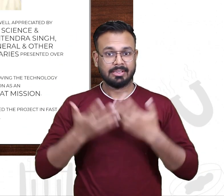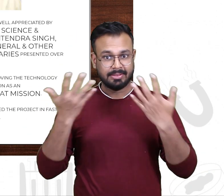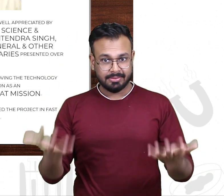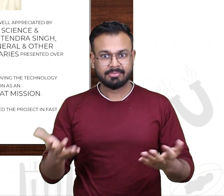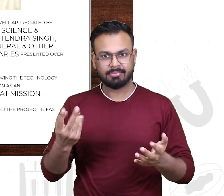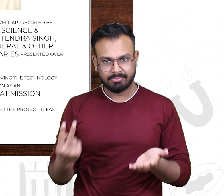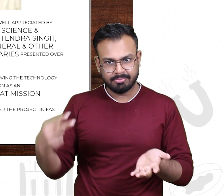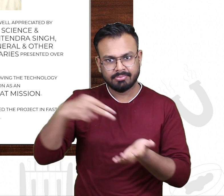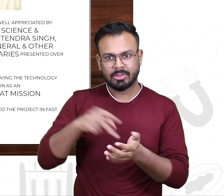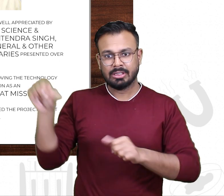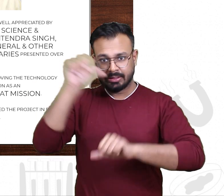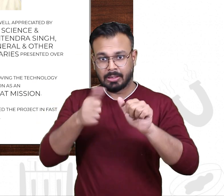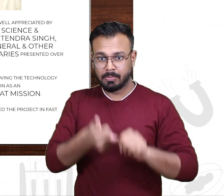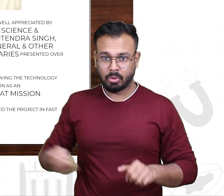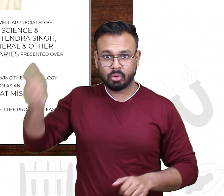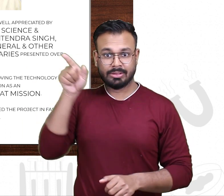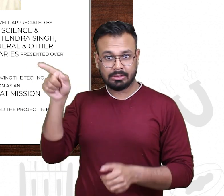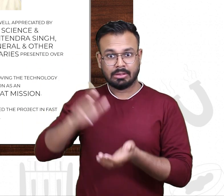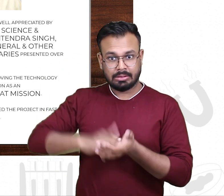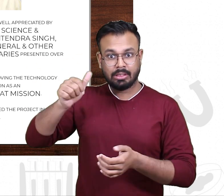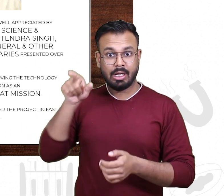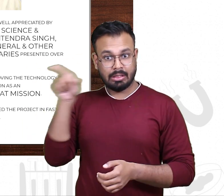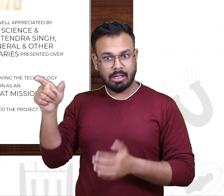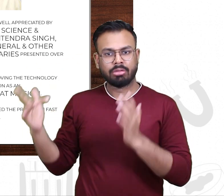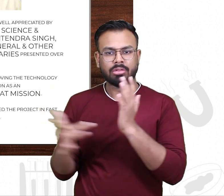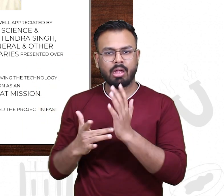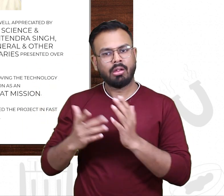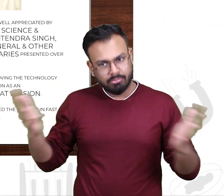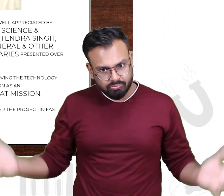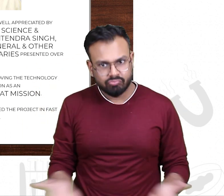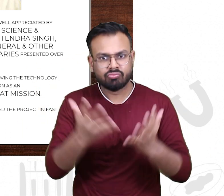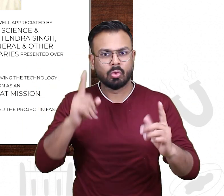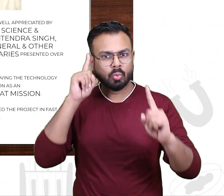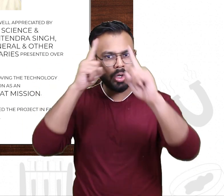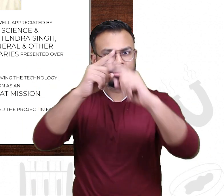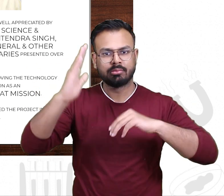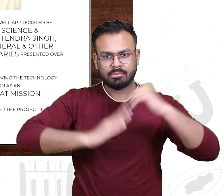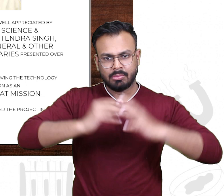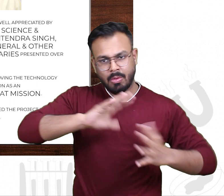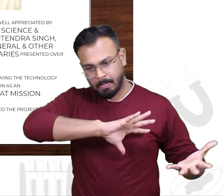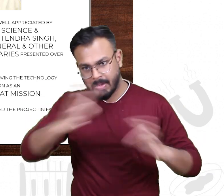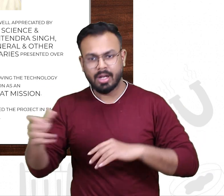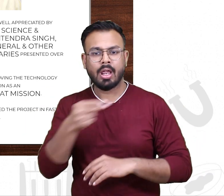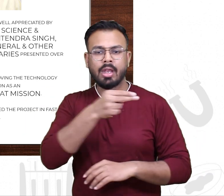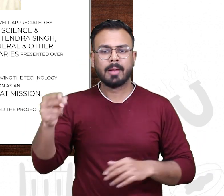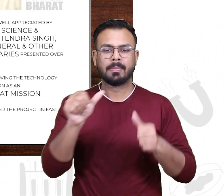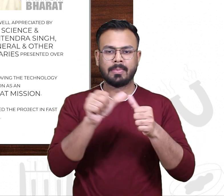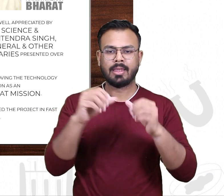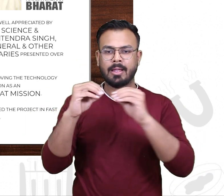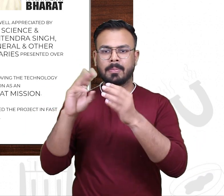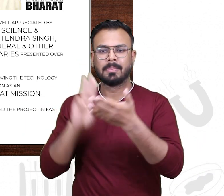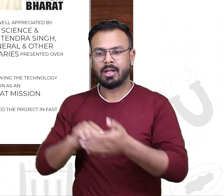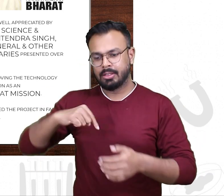of Science and Technology Dr. Jitendra Singh, CSIR Director General and other respected dignitaries presented over there. They